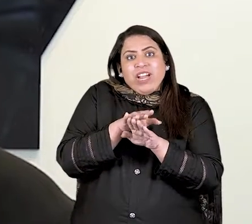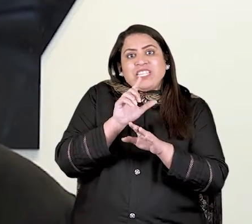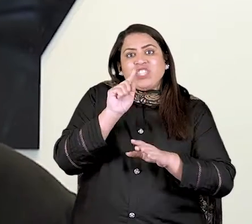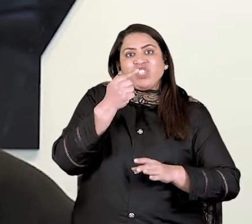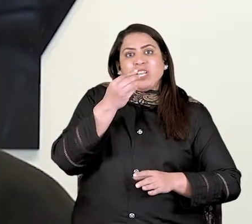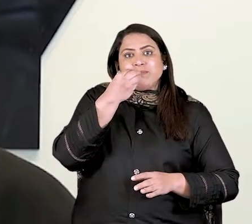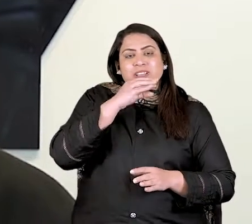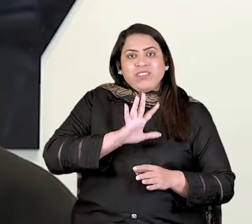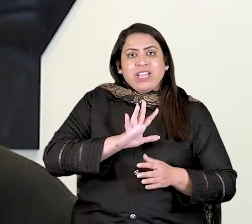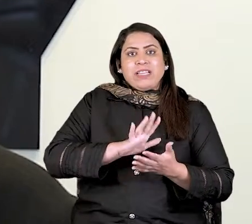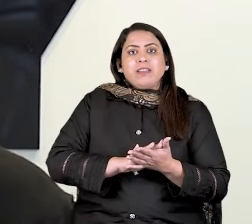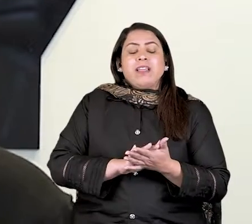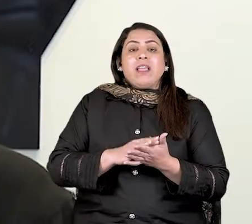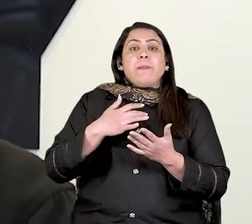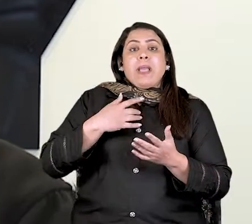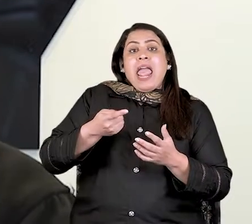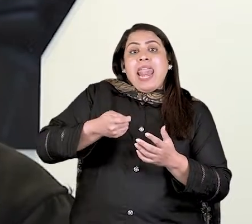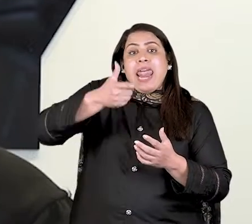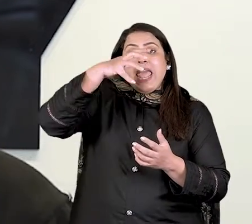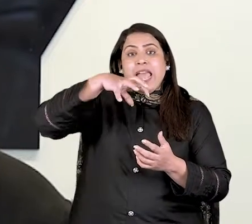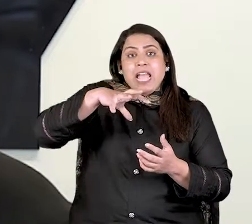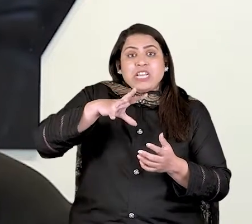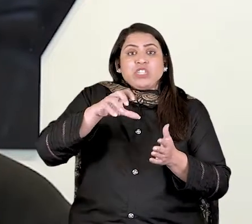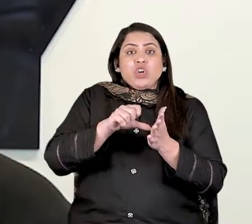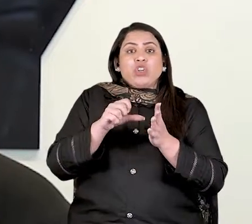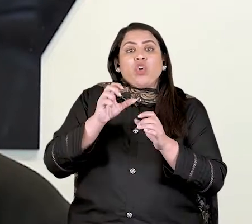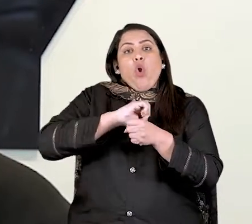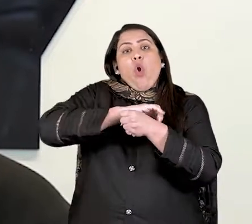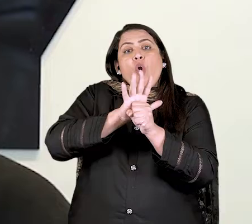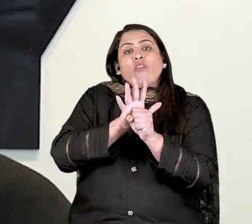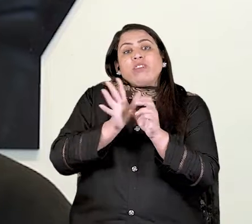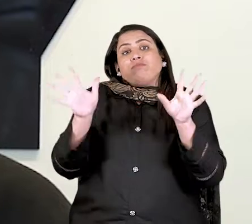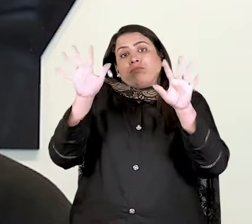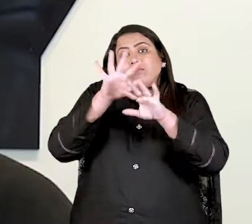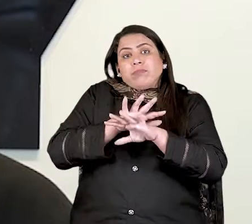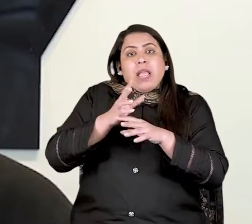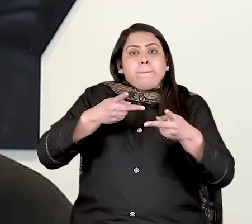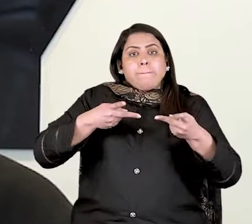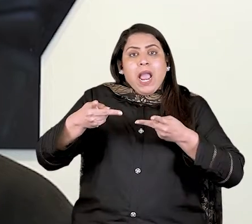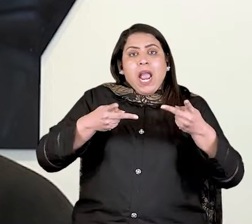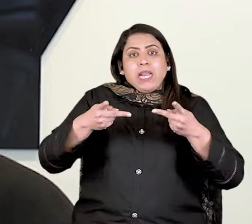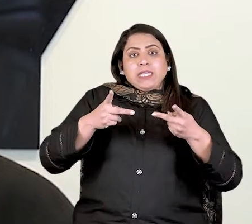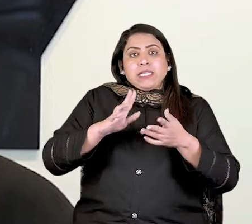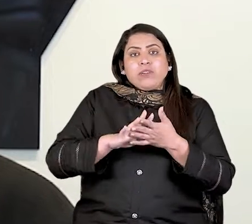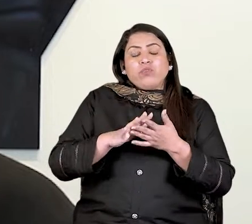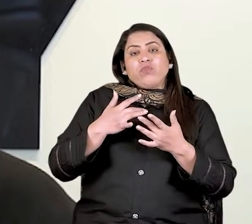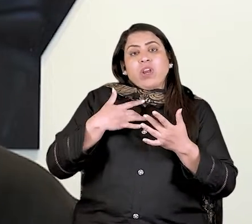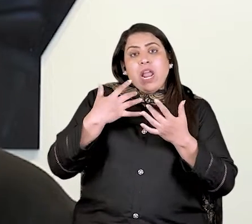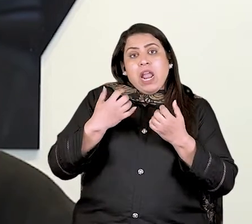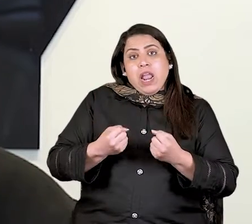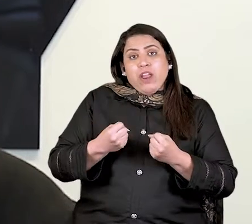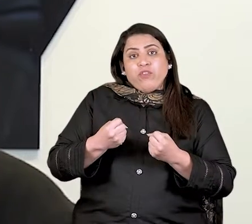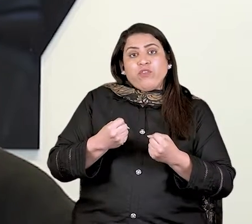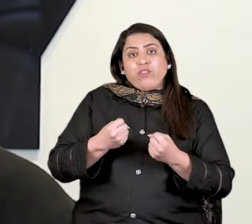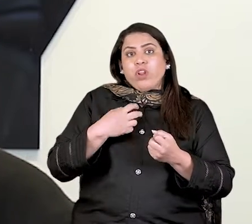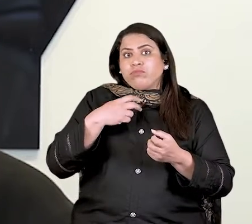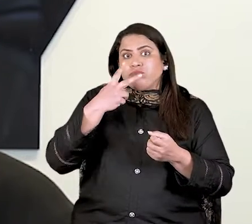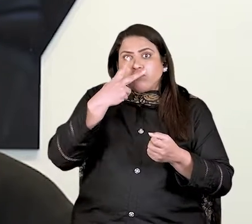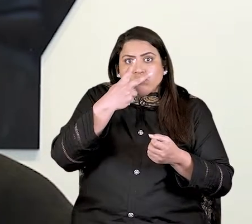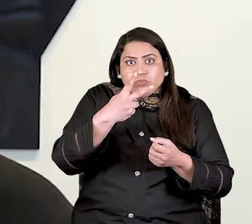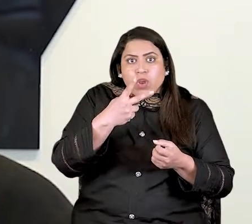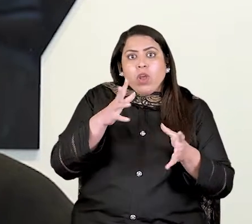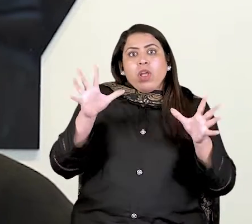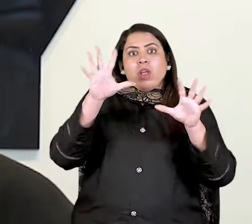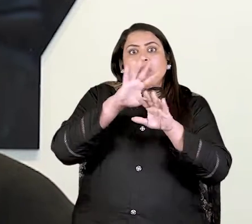as well. So we had a restaurant next door. Due to COVID, there was changes in the market, and we had to look